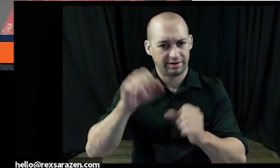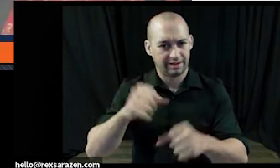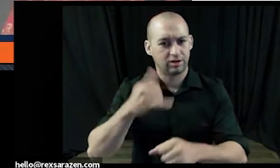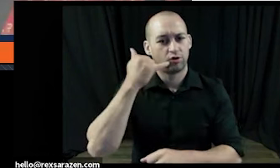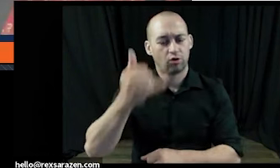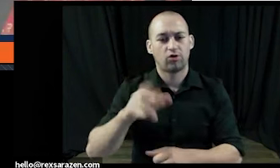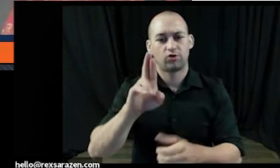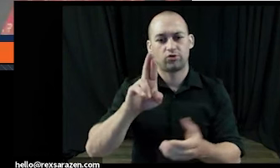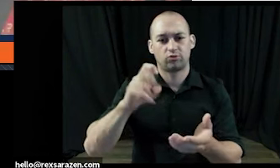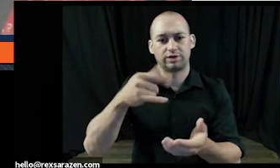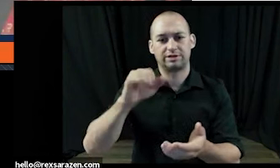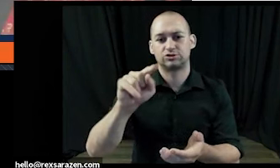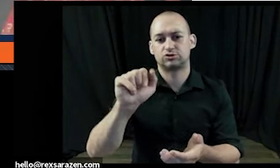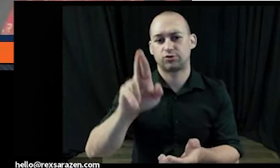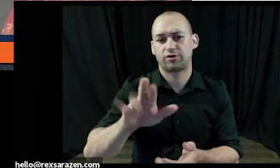office at